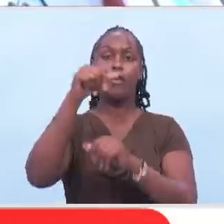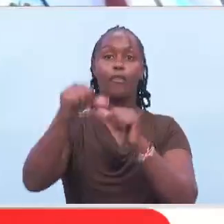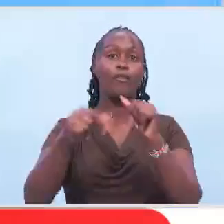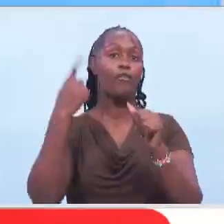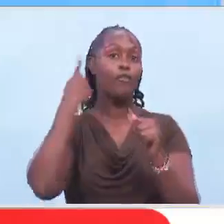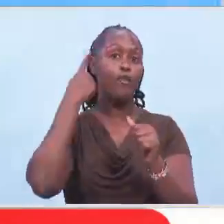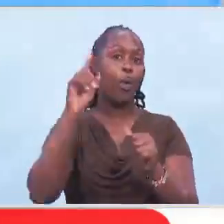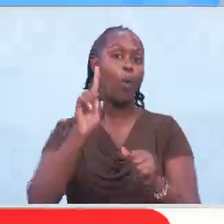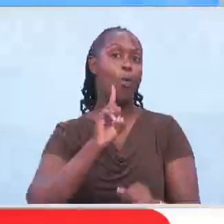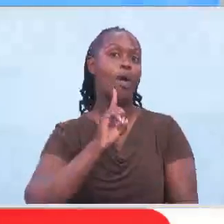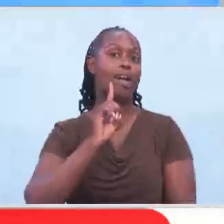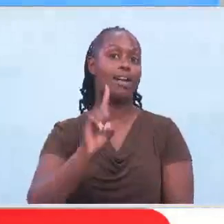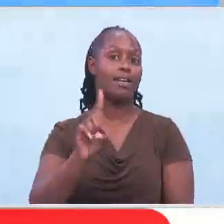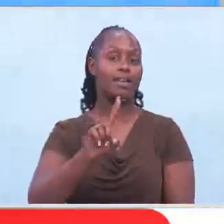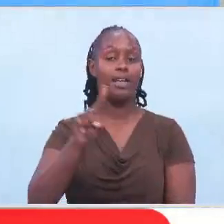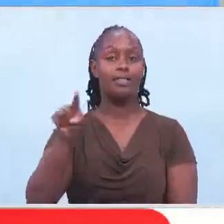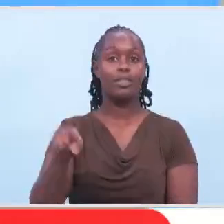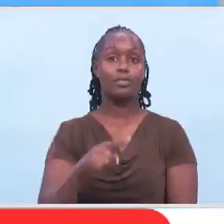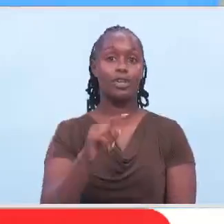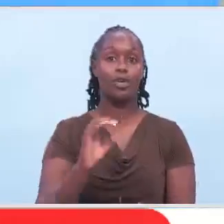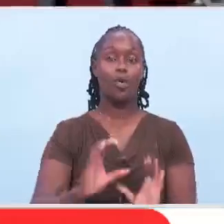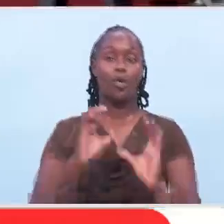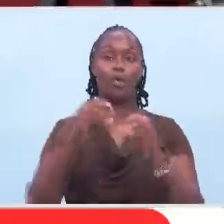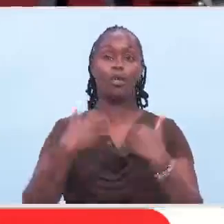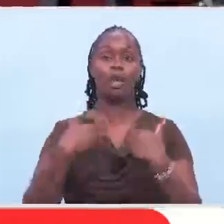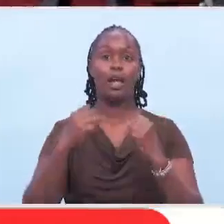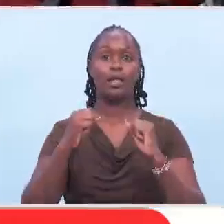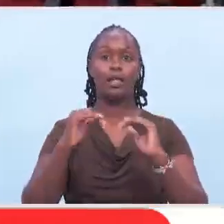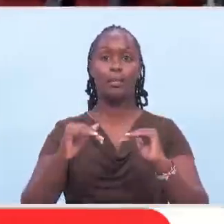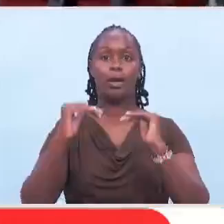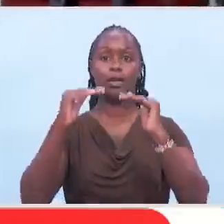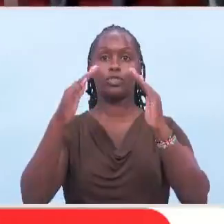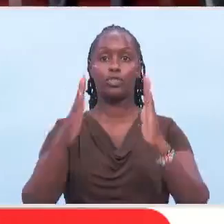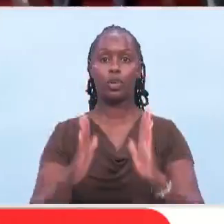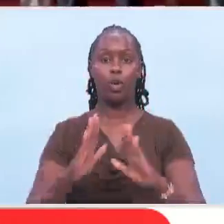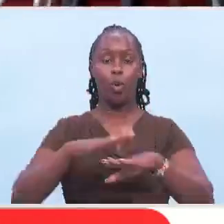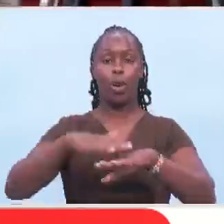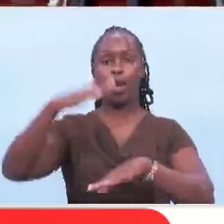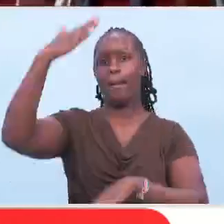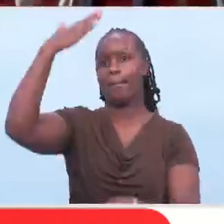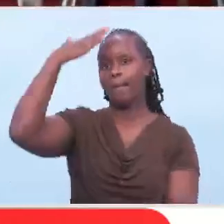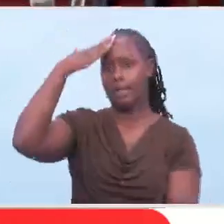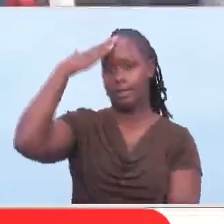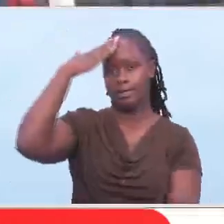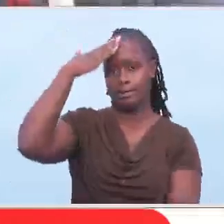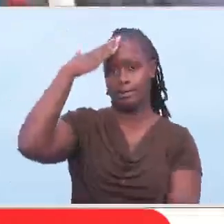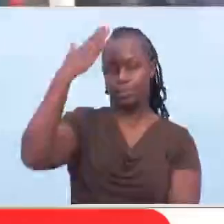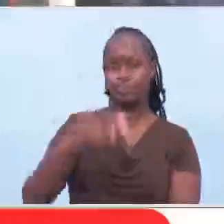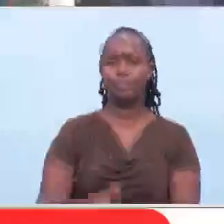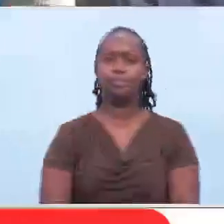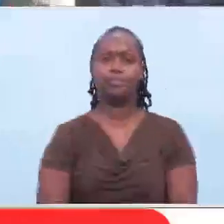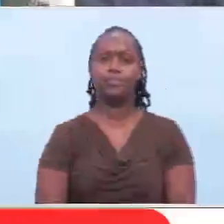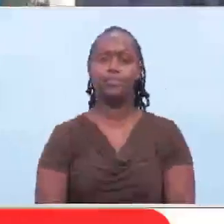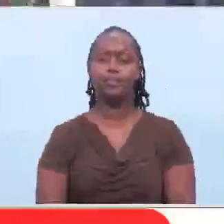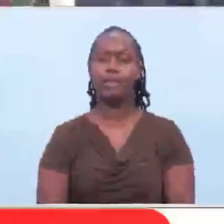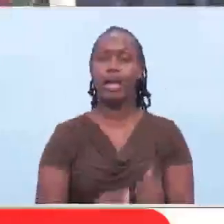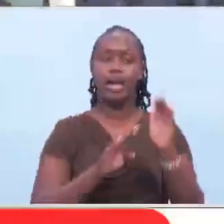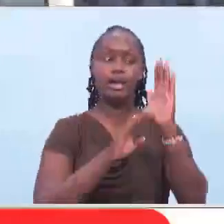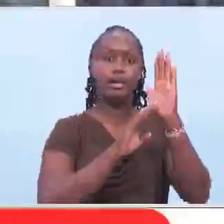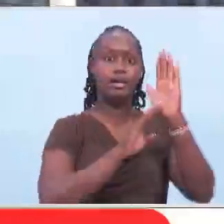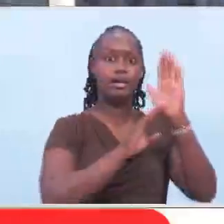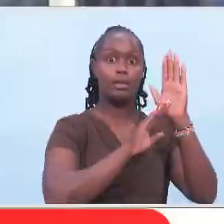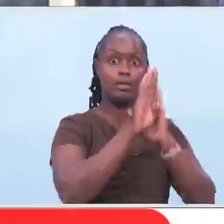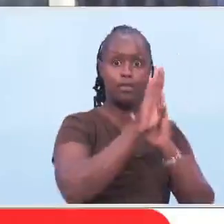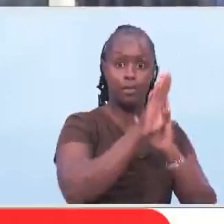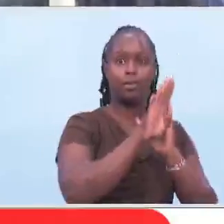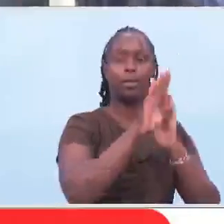100,000 community health practitioners on Monday. Flag off! County 02! It is a development that